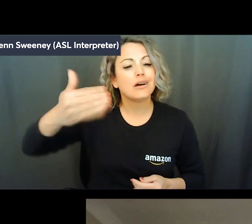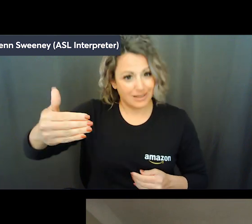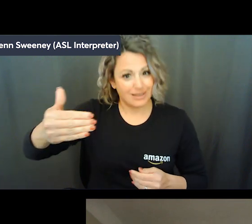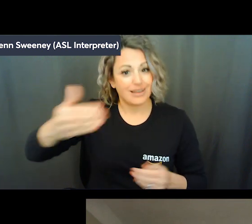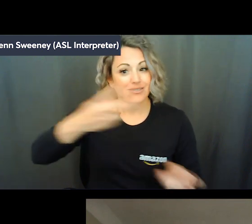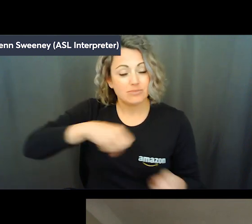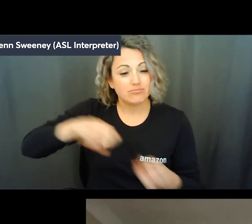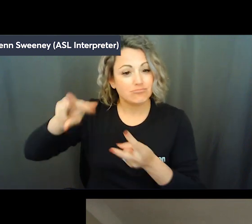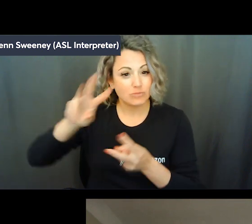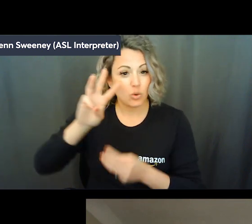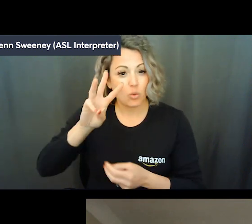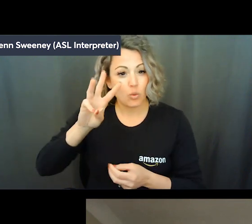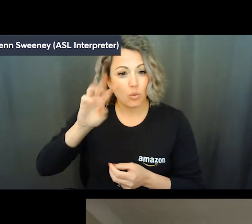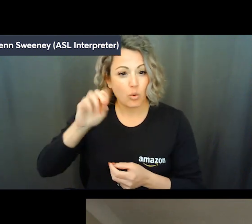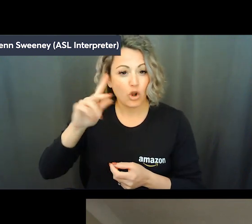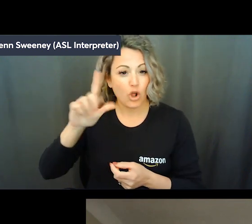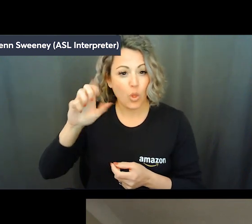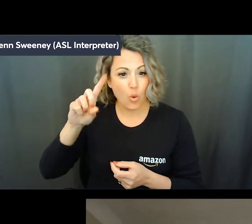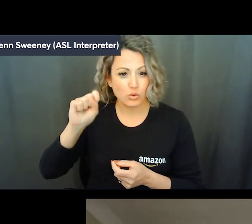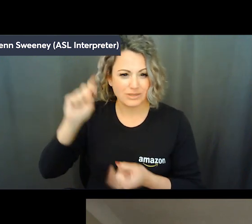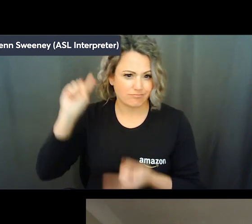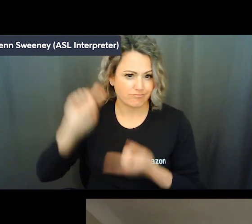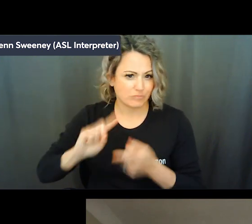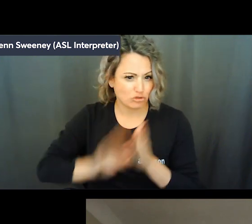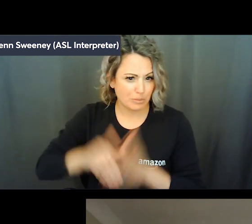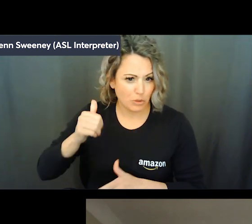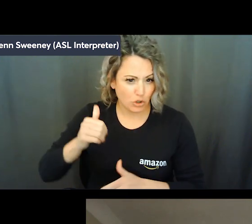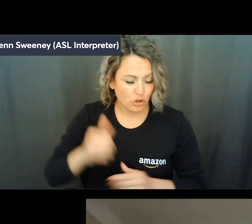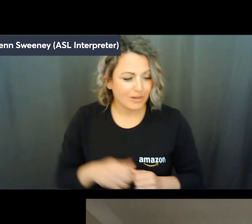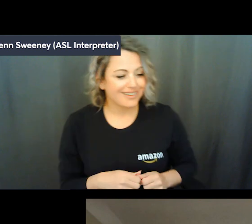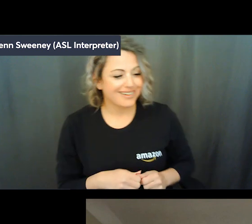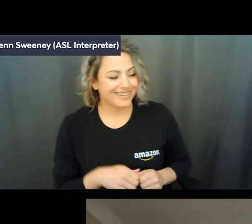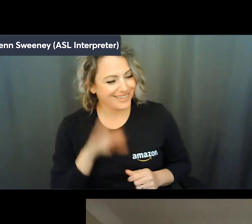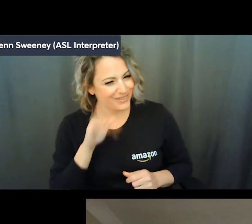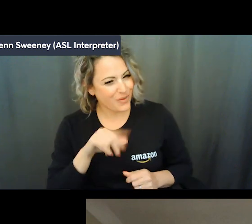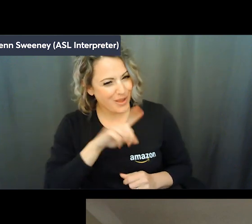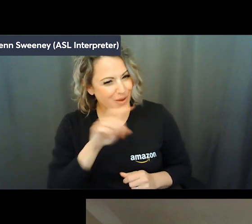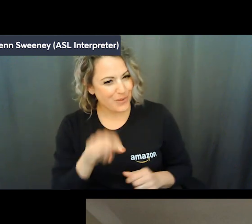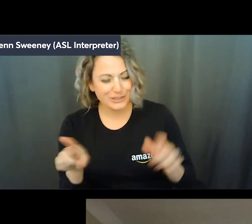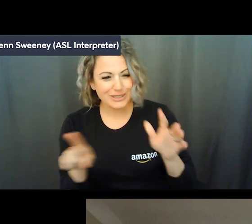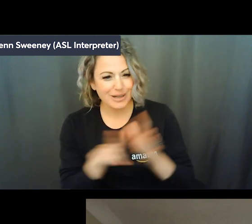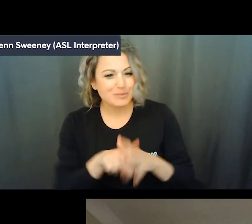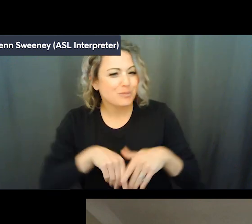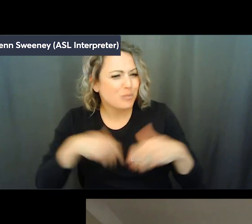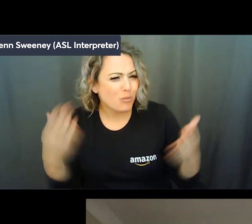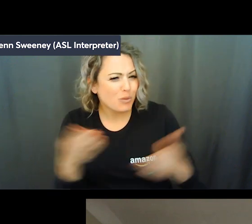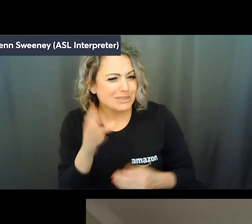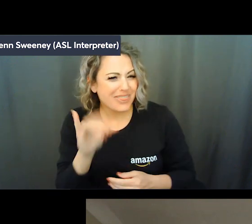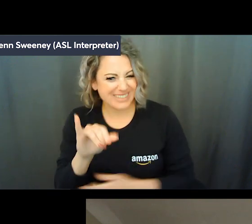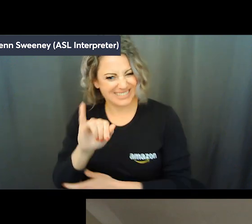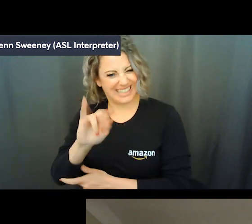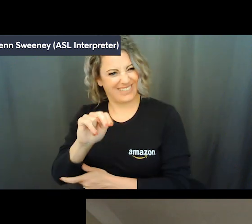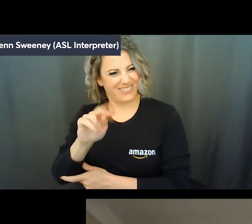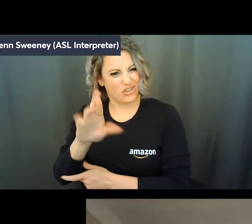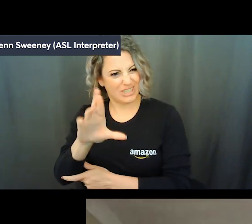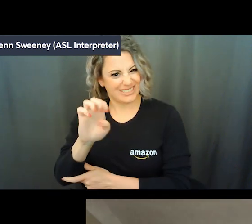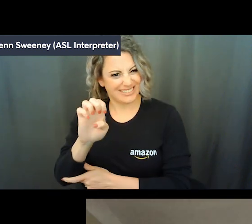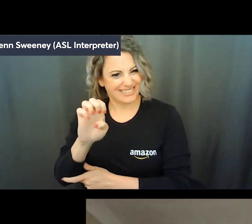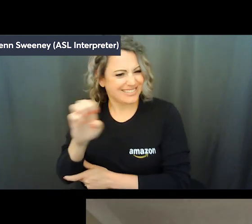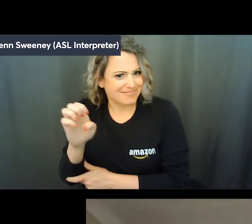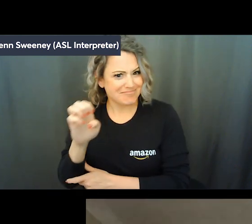workloads. Well, so naturally the question pops up. I just want to make sure everybody's on the same page here. What is this inferencing that we speak of?